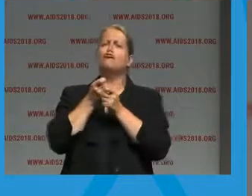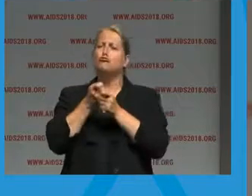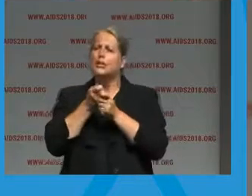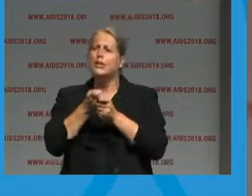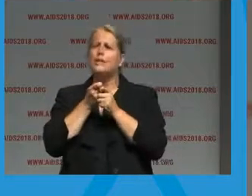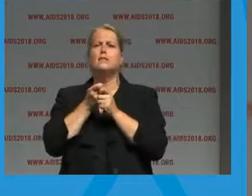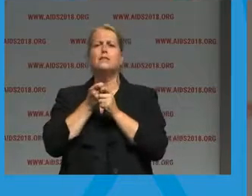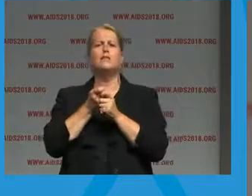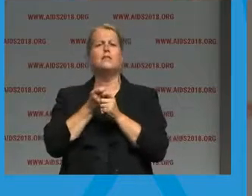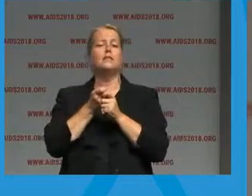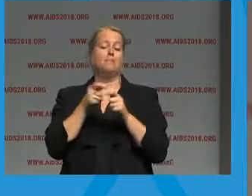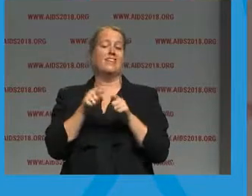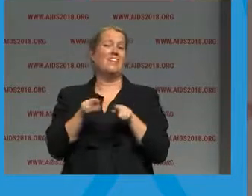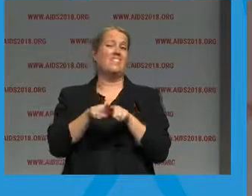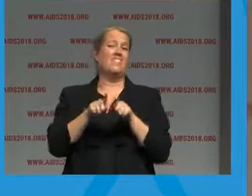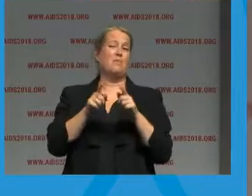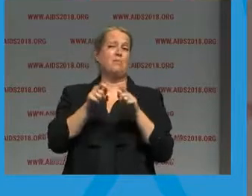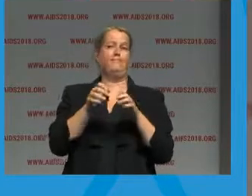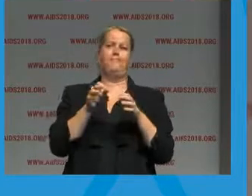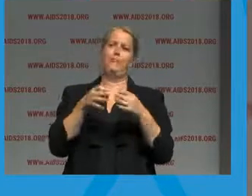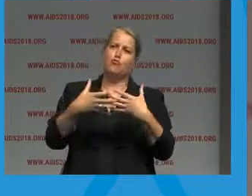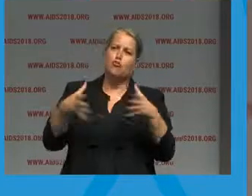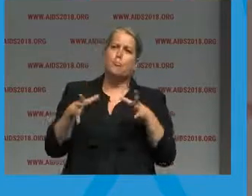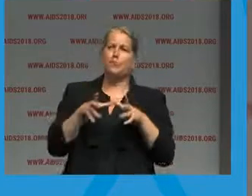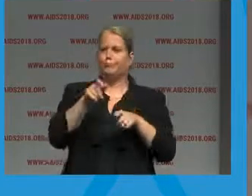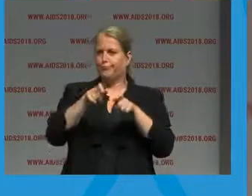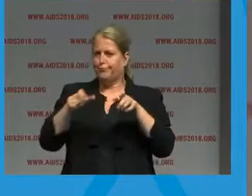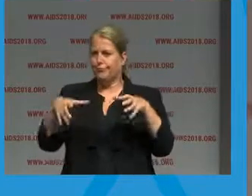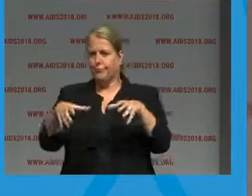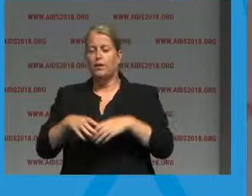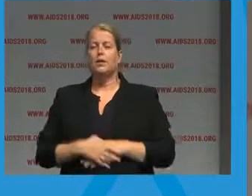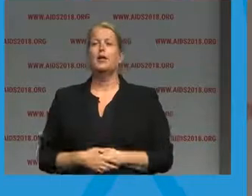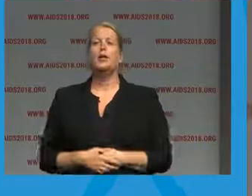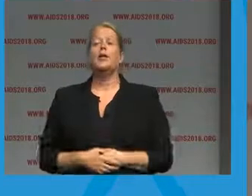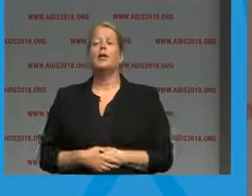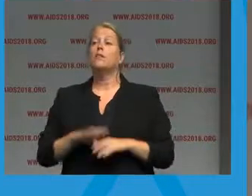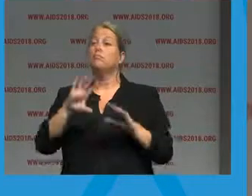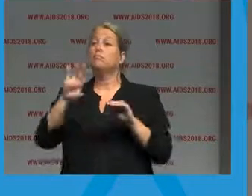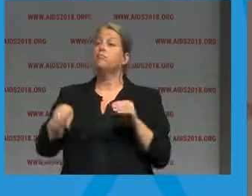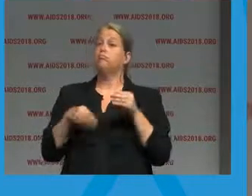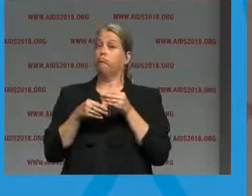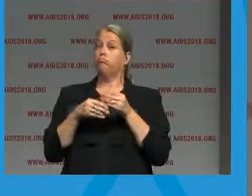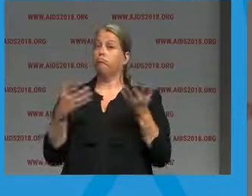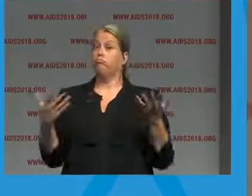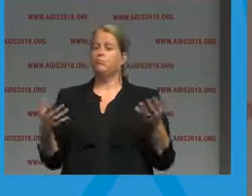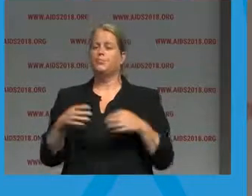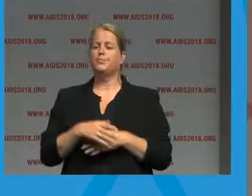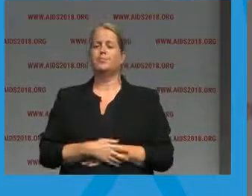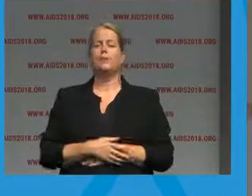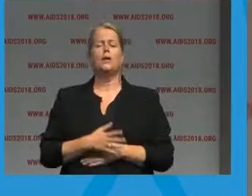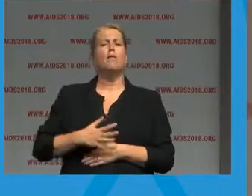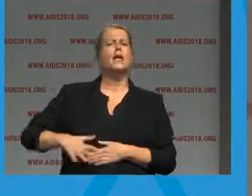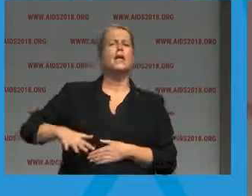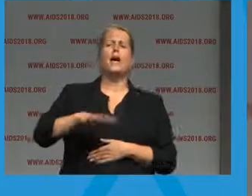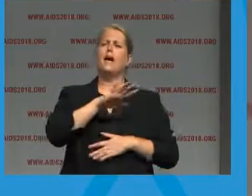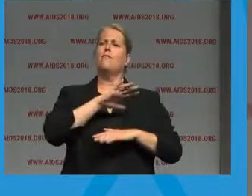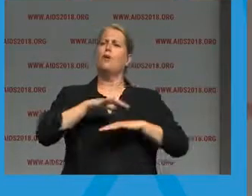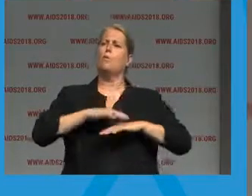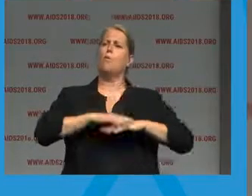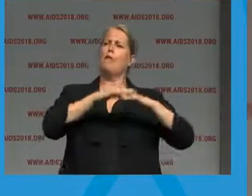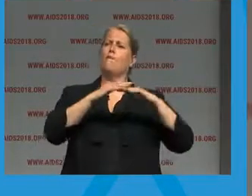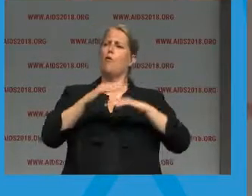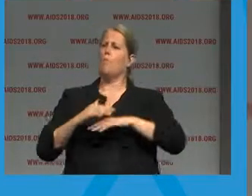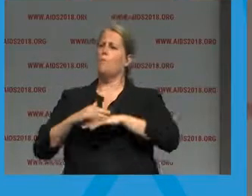same populations. In addition to that, our ability to use the platforms that have been built